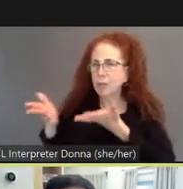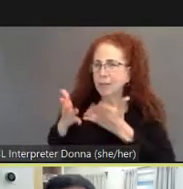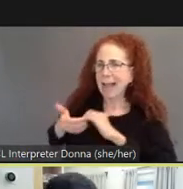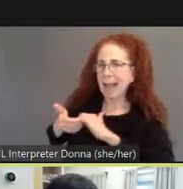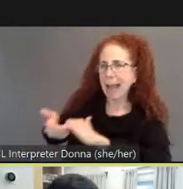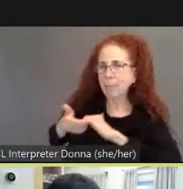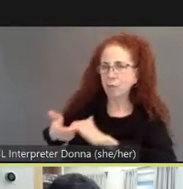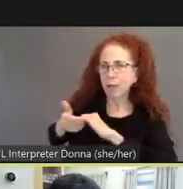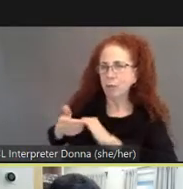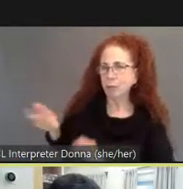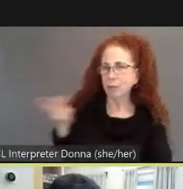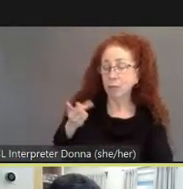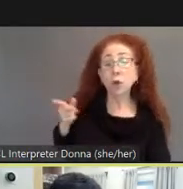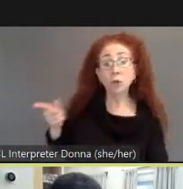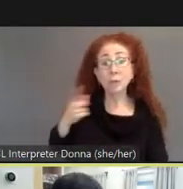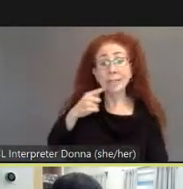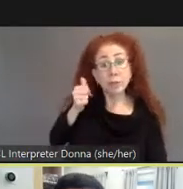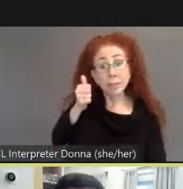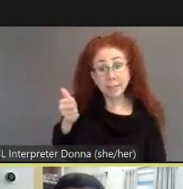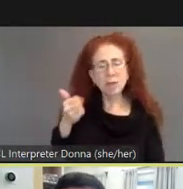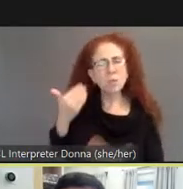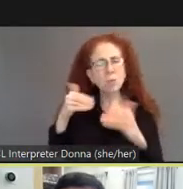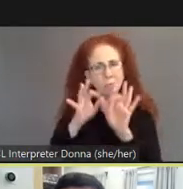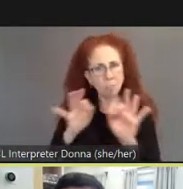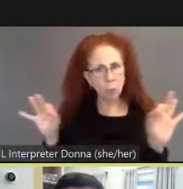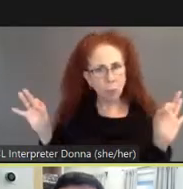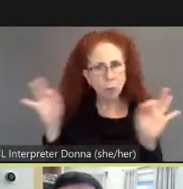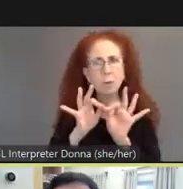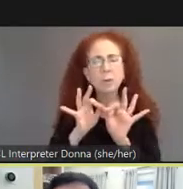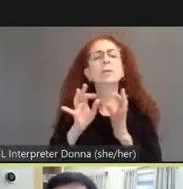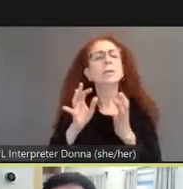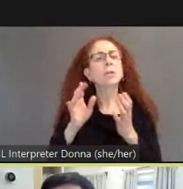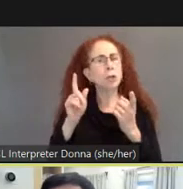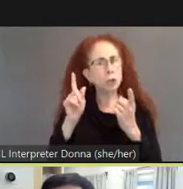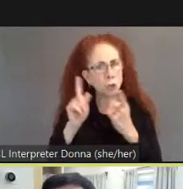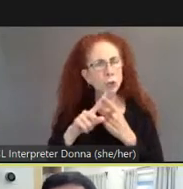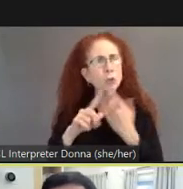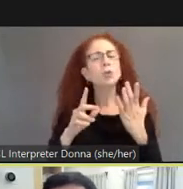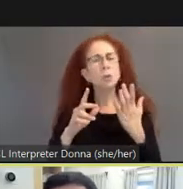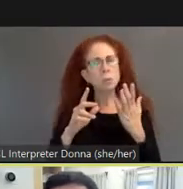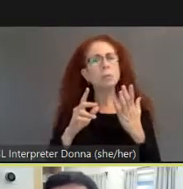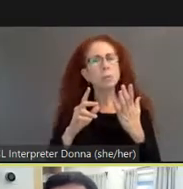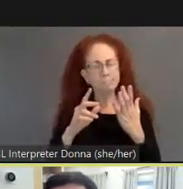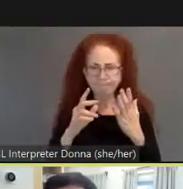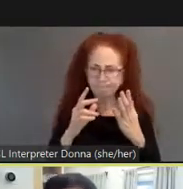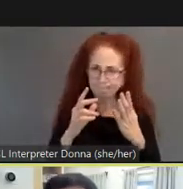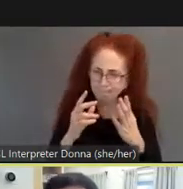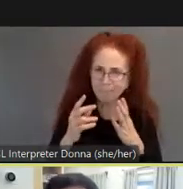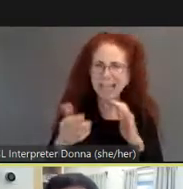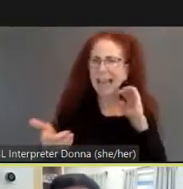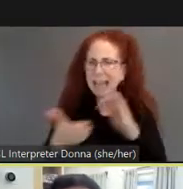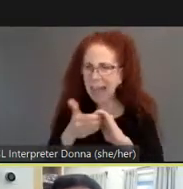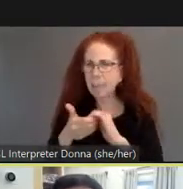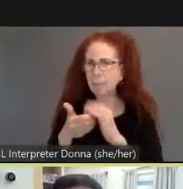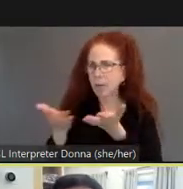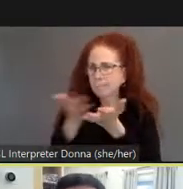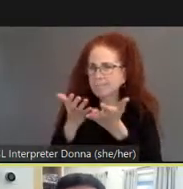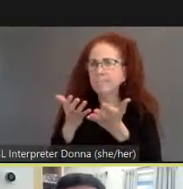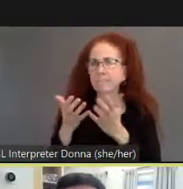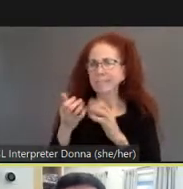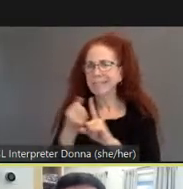that you've said how important it is to extend that collaborative network as well.